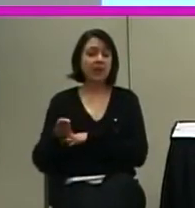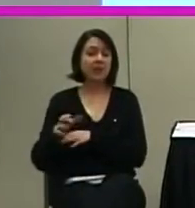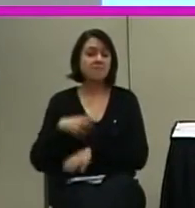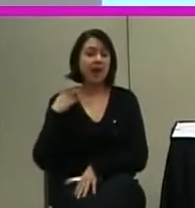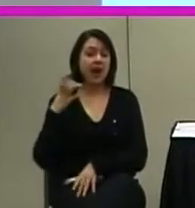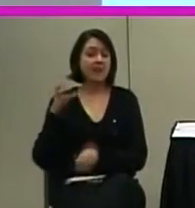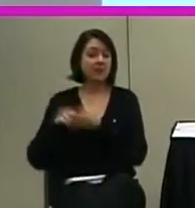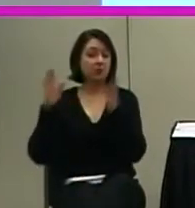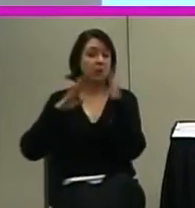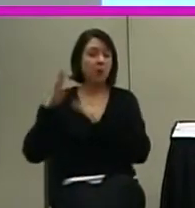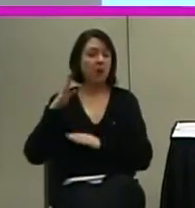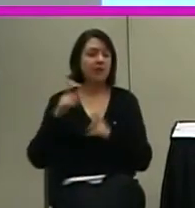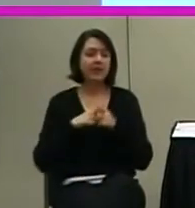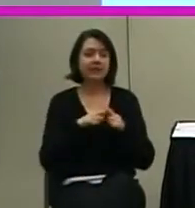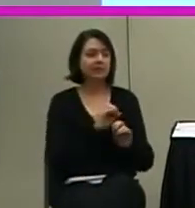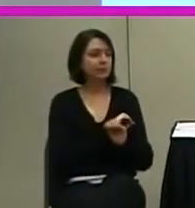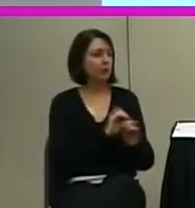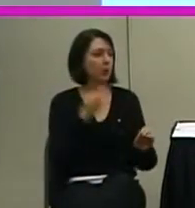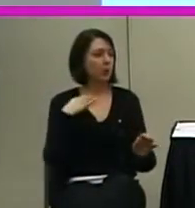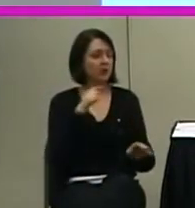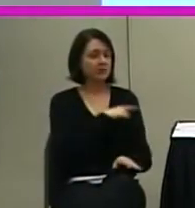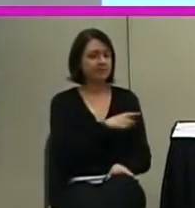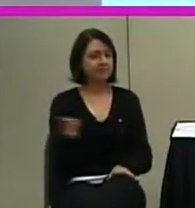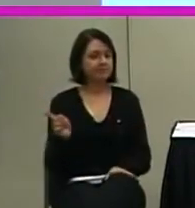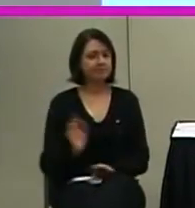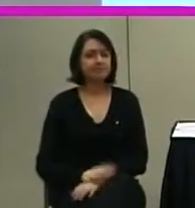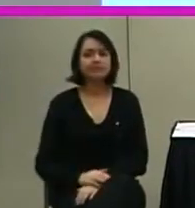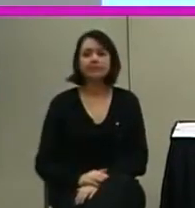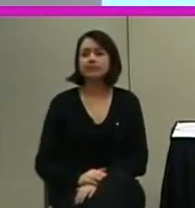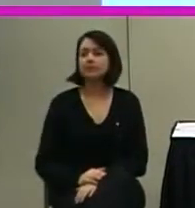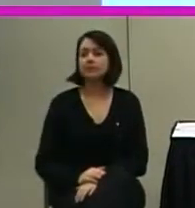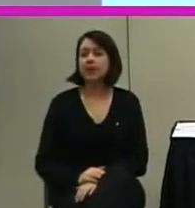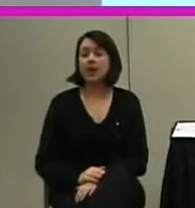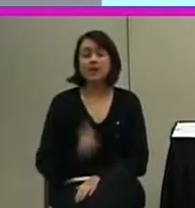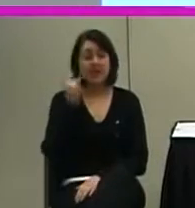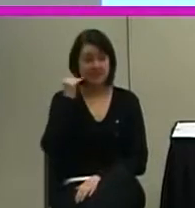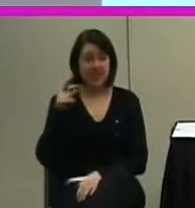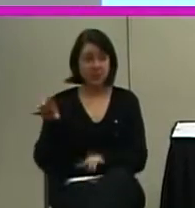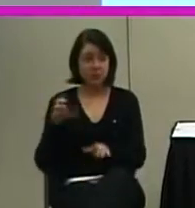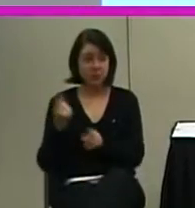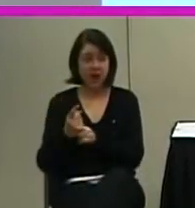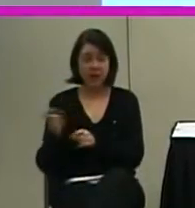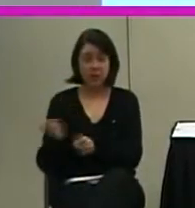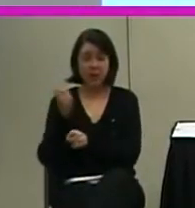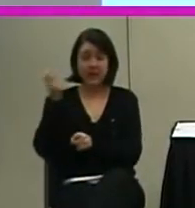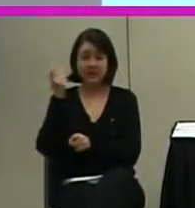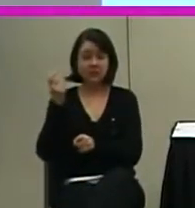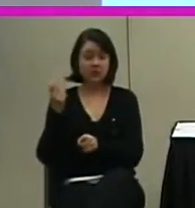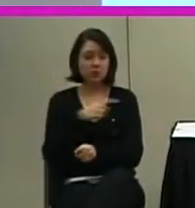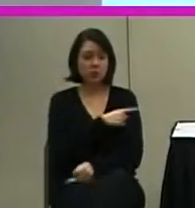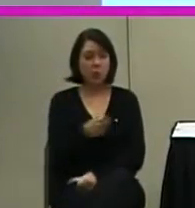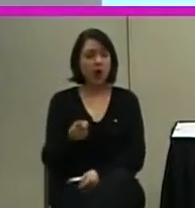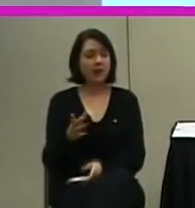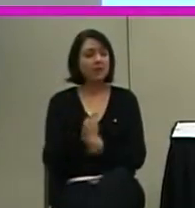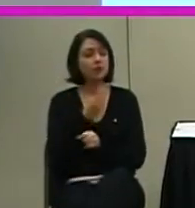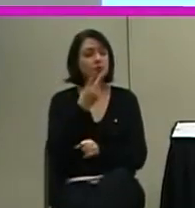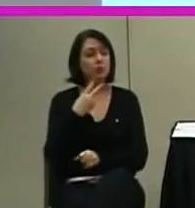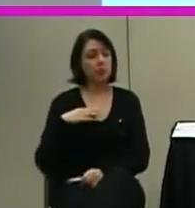trouble. You guys don't get any. But everybody gets 2 if they win. All right,